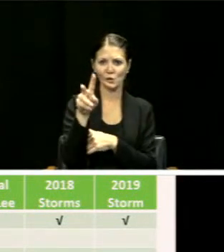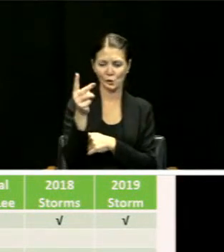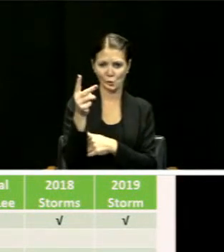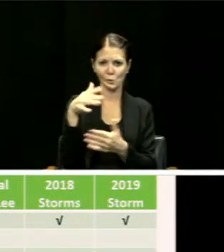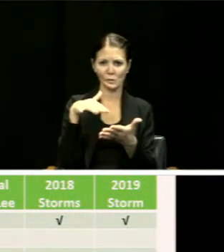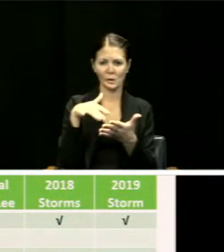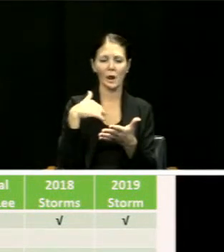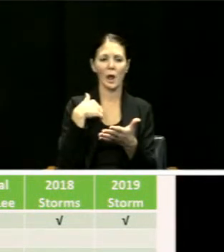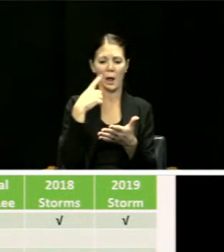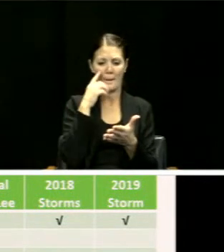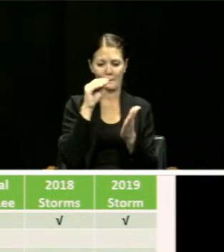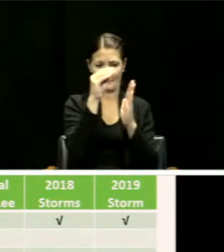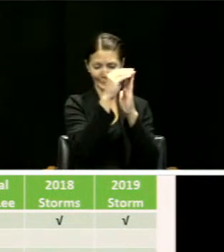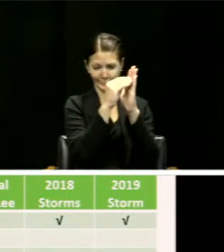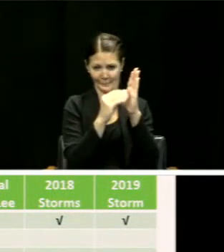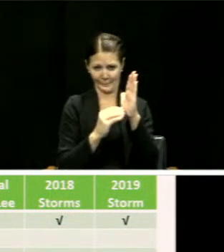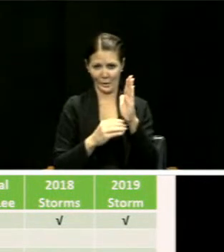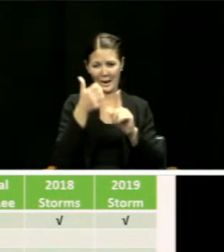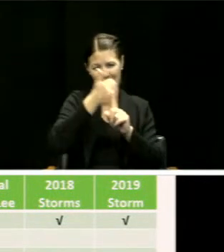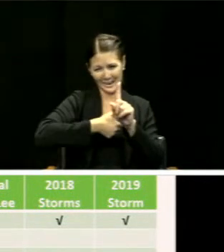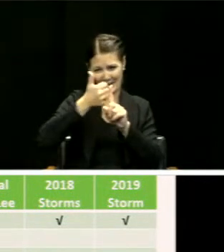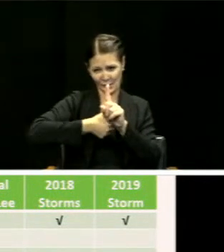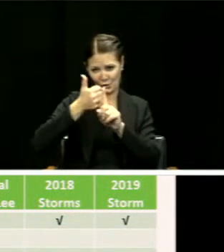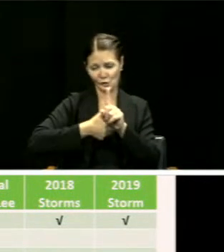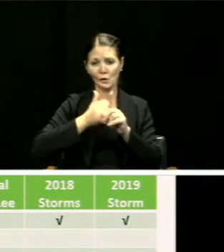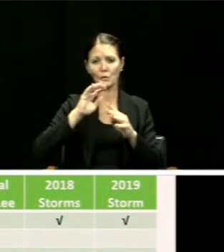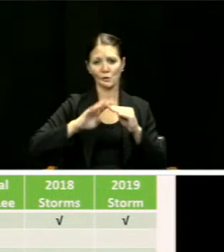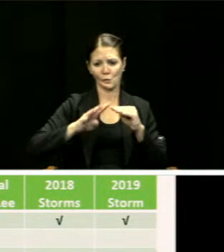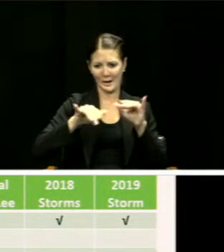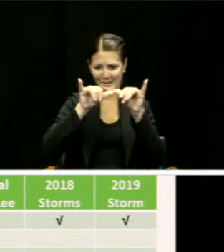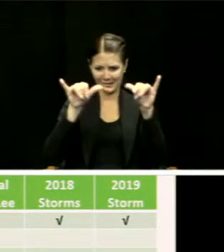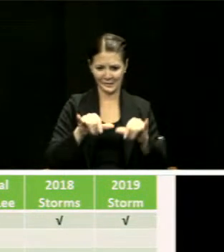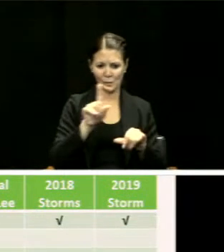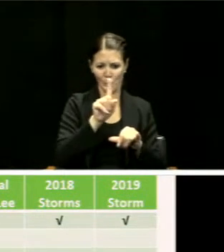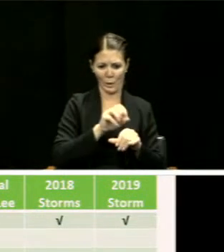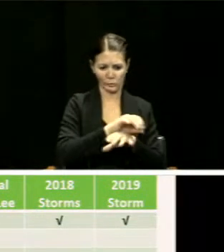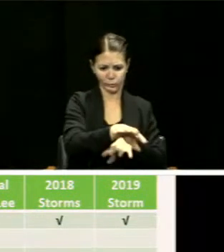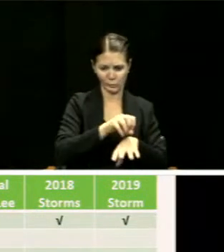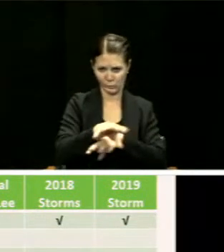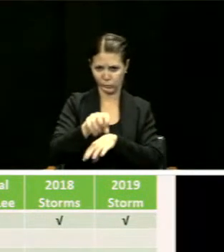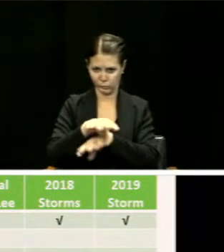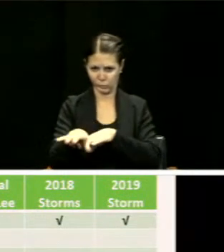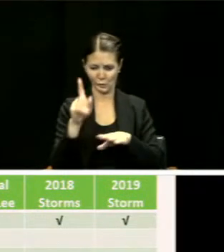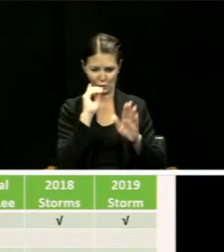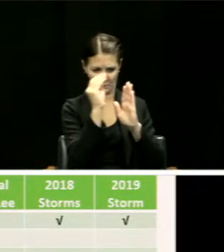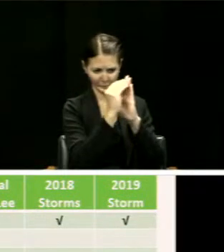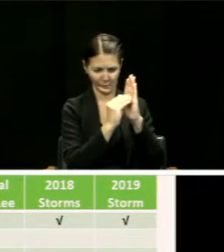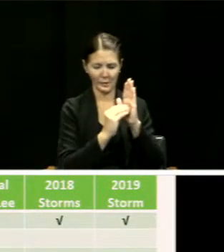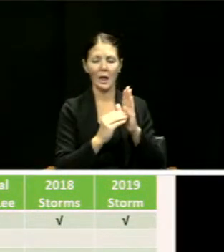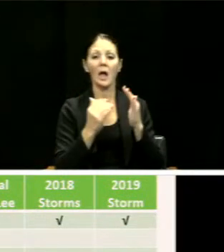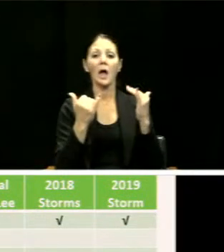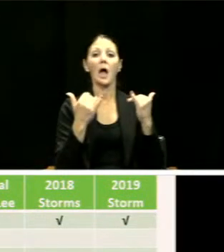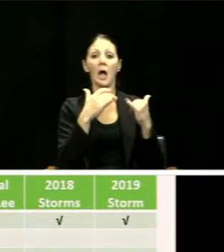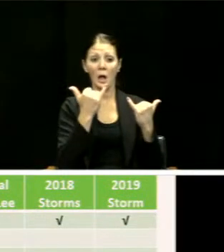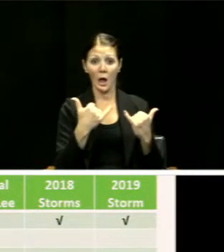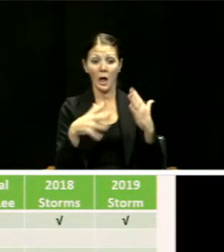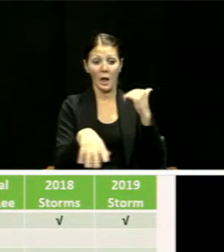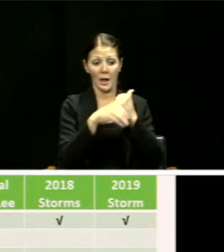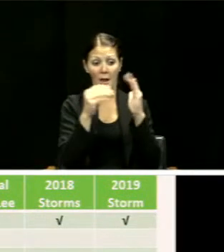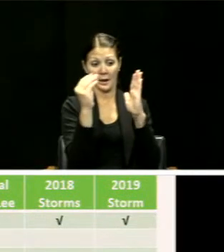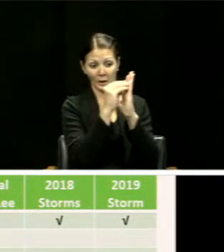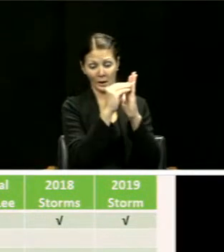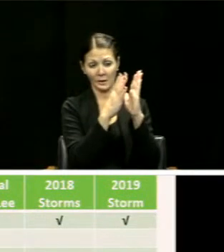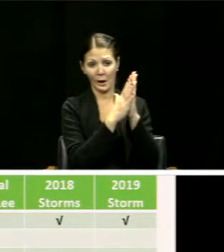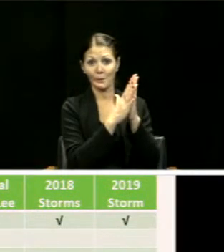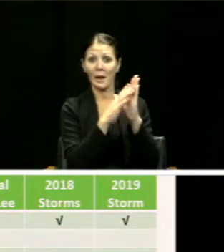of the outfalls and the drainage systems listed. And then we have documented whether the existing